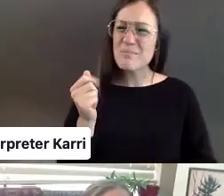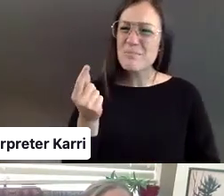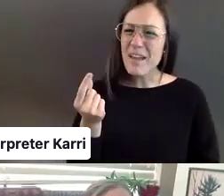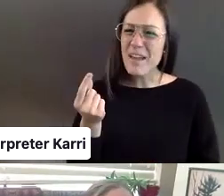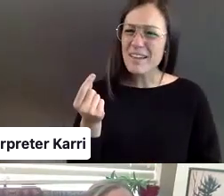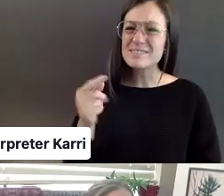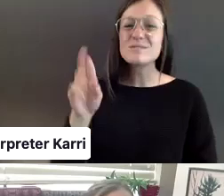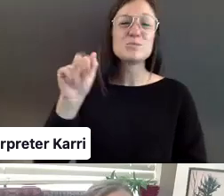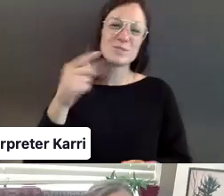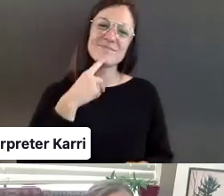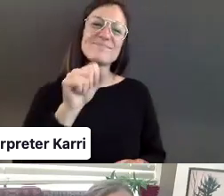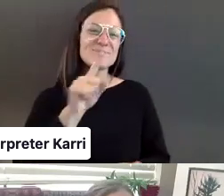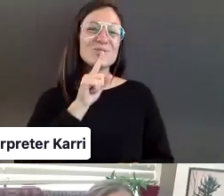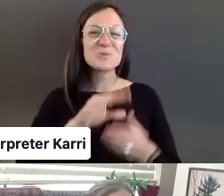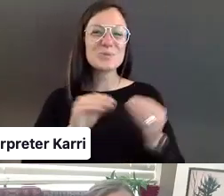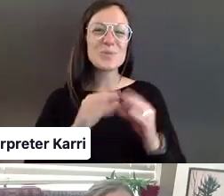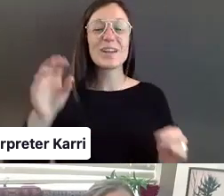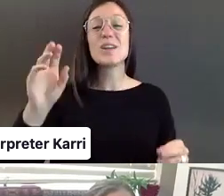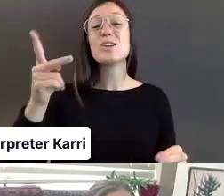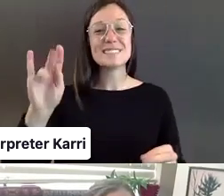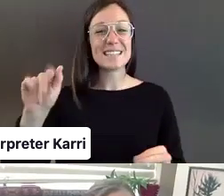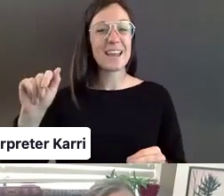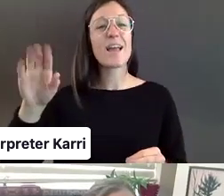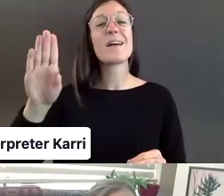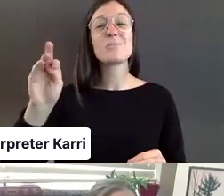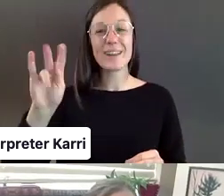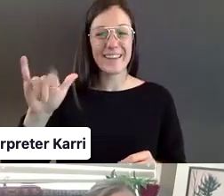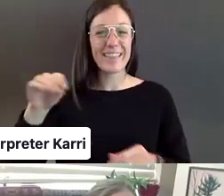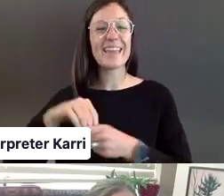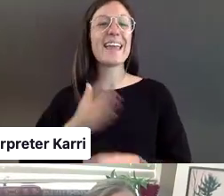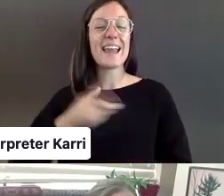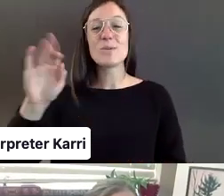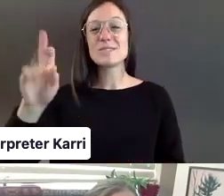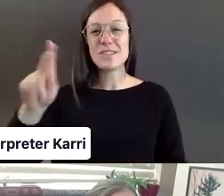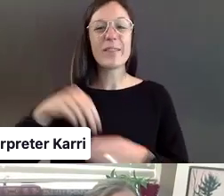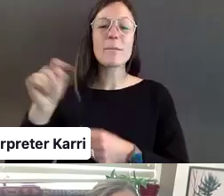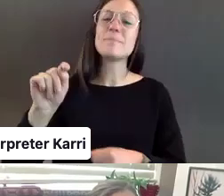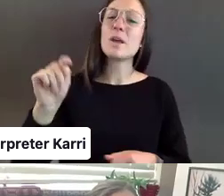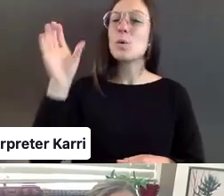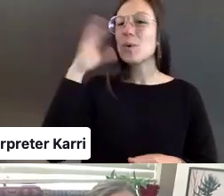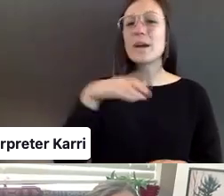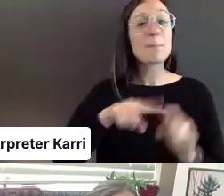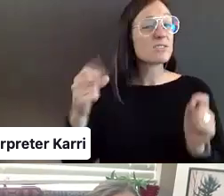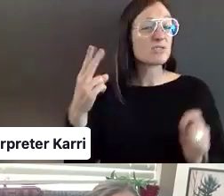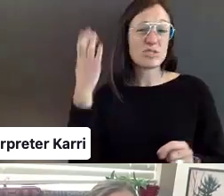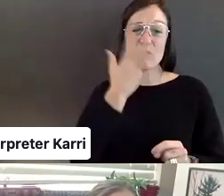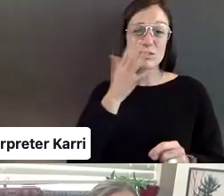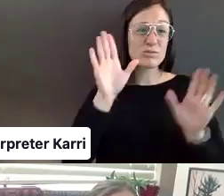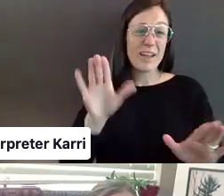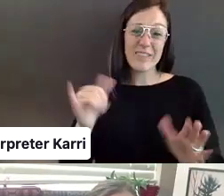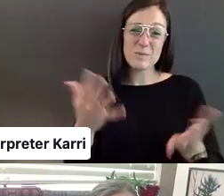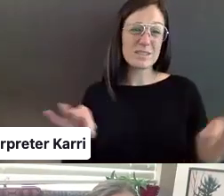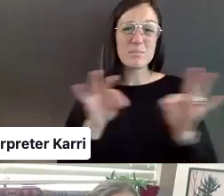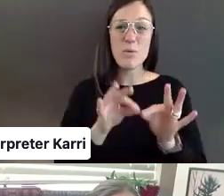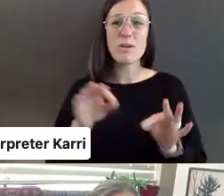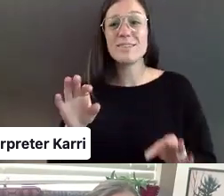story. Christy Brinkley was in our TikTok. Yeah, In the it was bathroom. weird. And she looks great. That's what's And she was upsetting. really excited